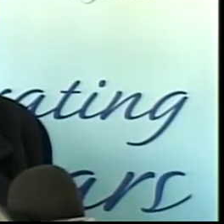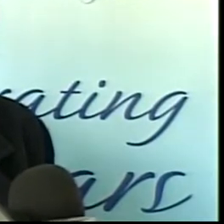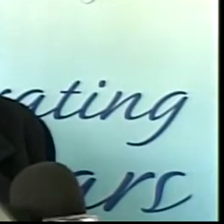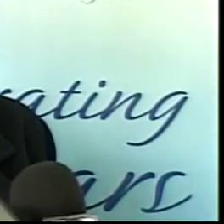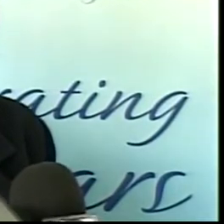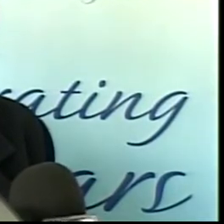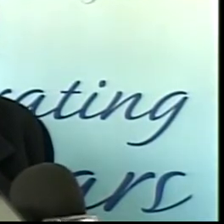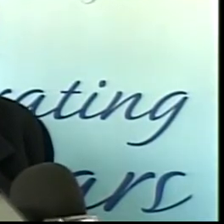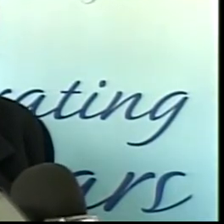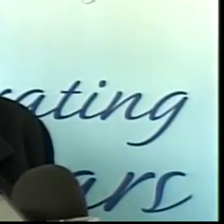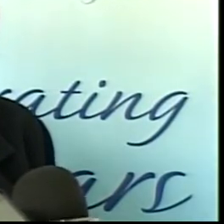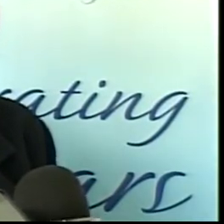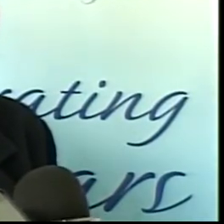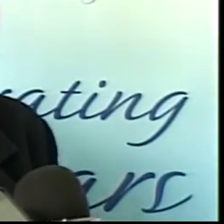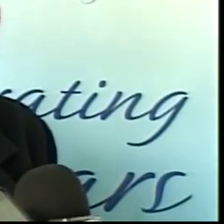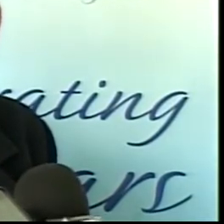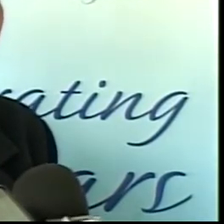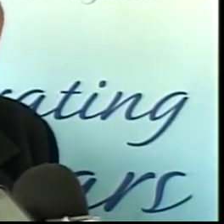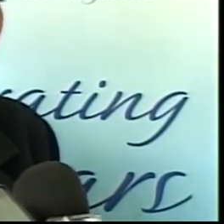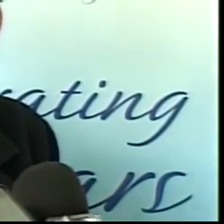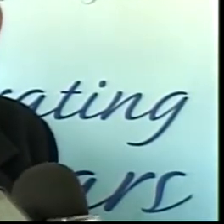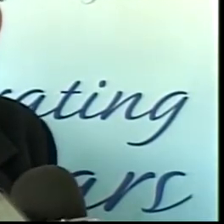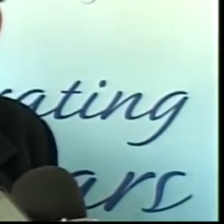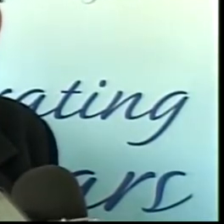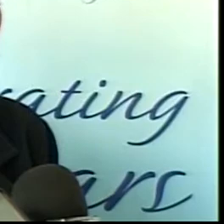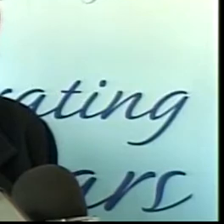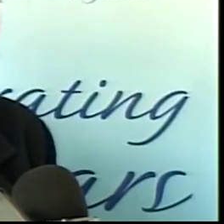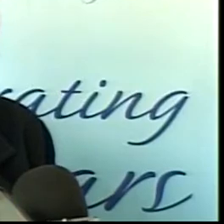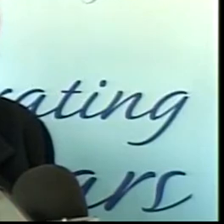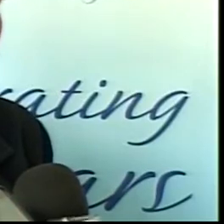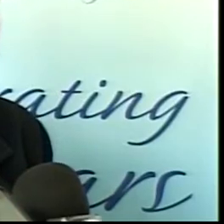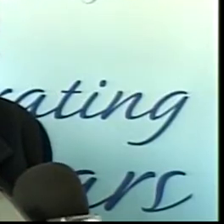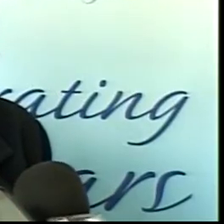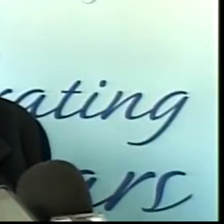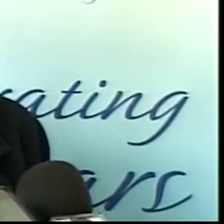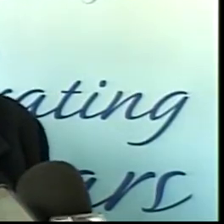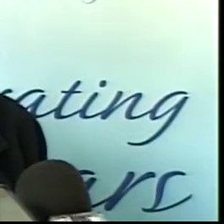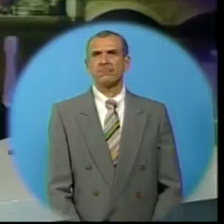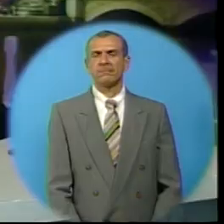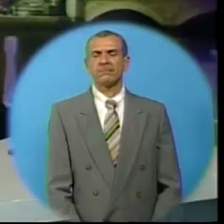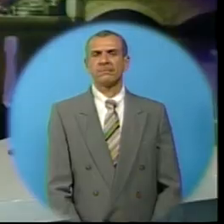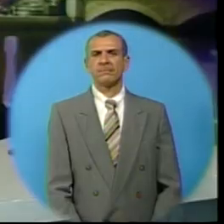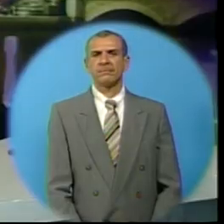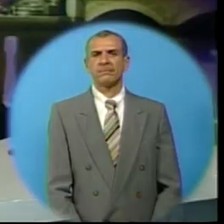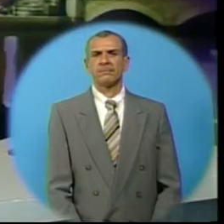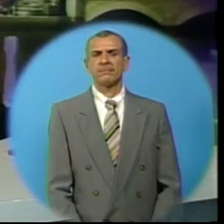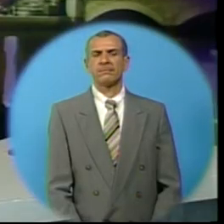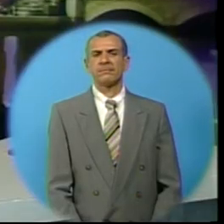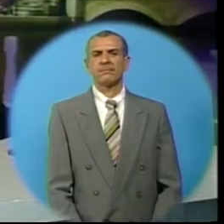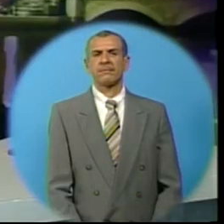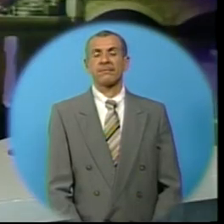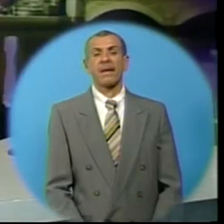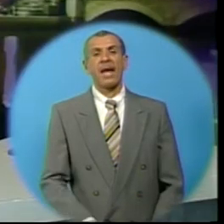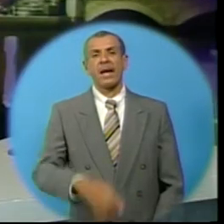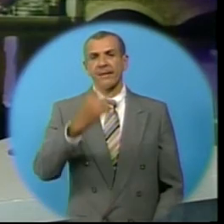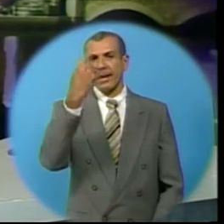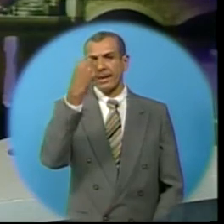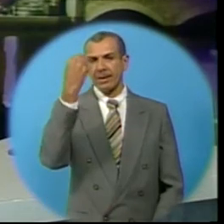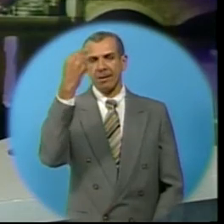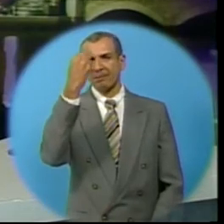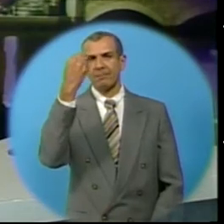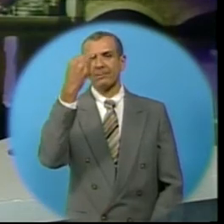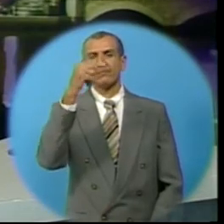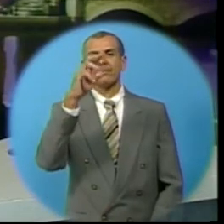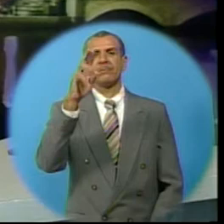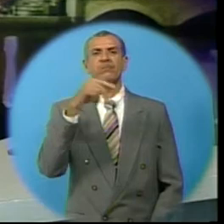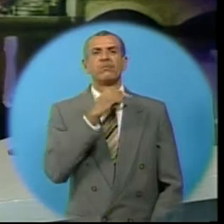bettering the lives of the hospital, its staff, and the patients who come here. An Anglican priest is telling the